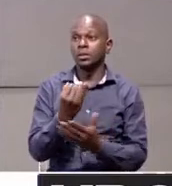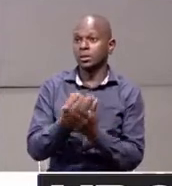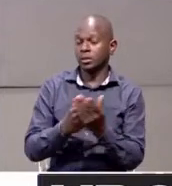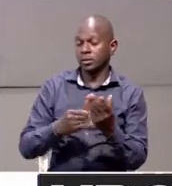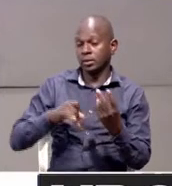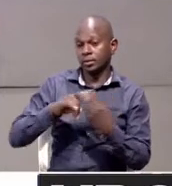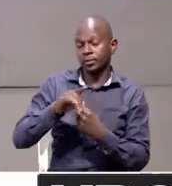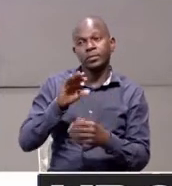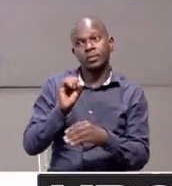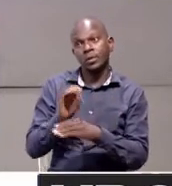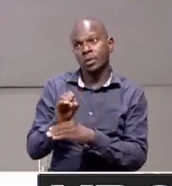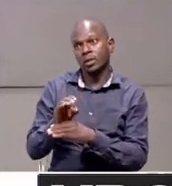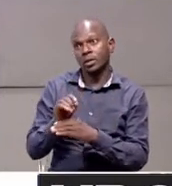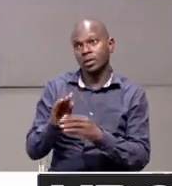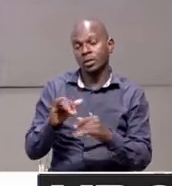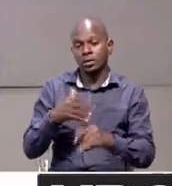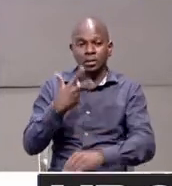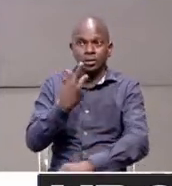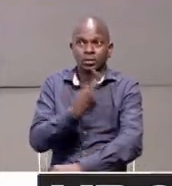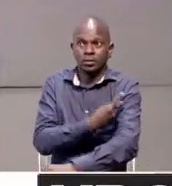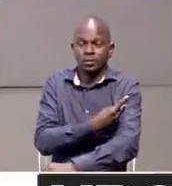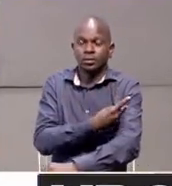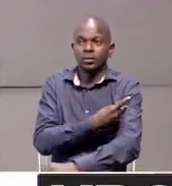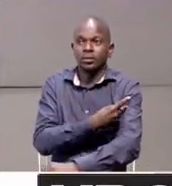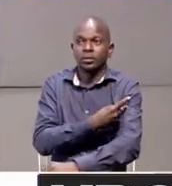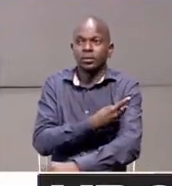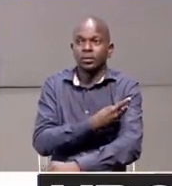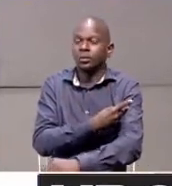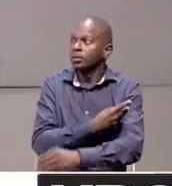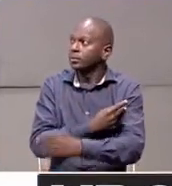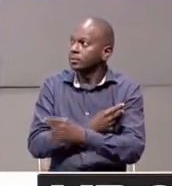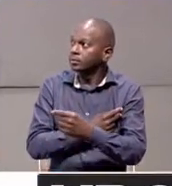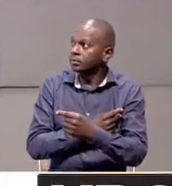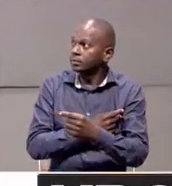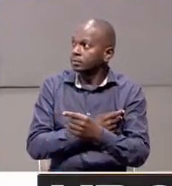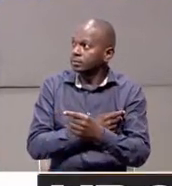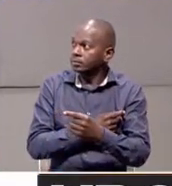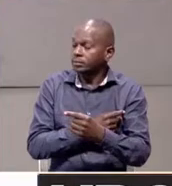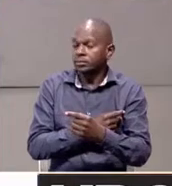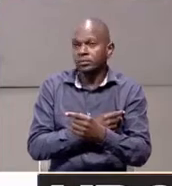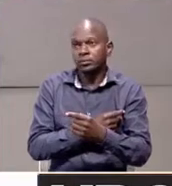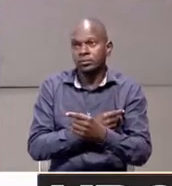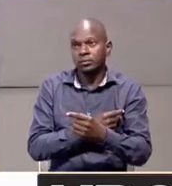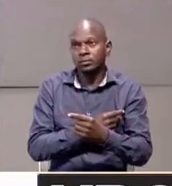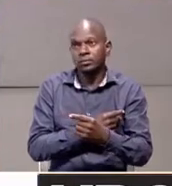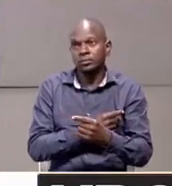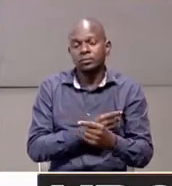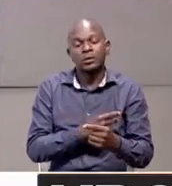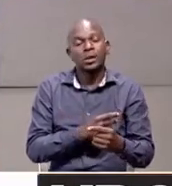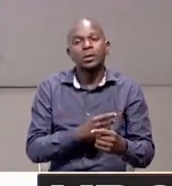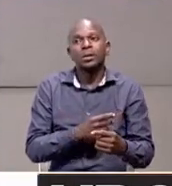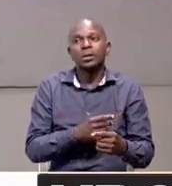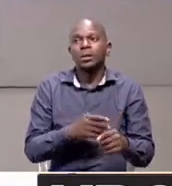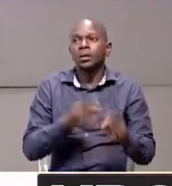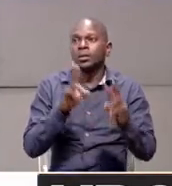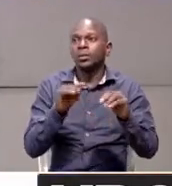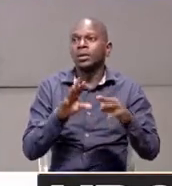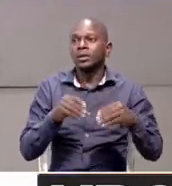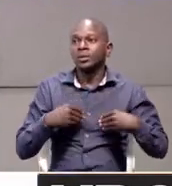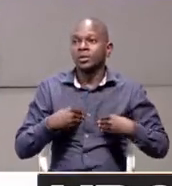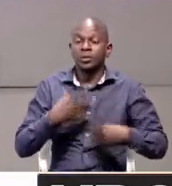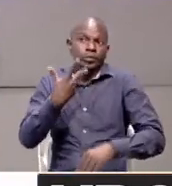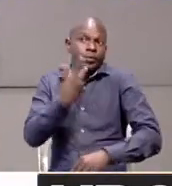are advised against receiving the vaccine. And who is not eligible for this